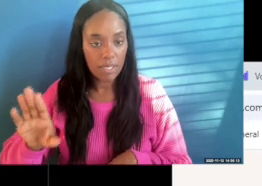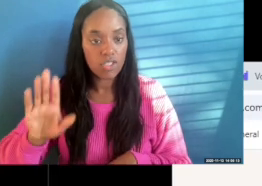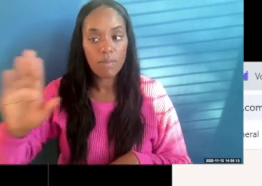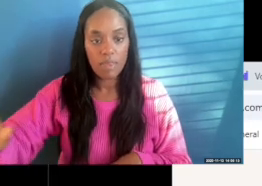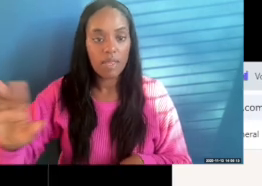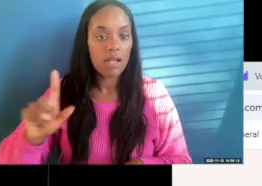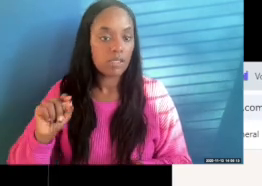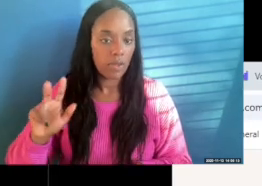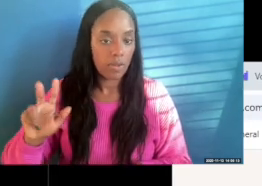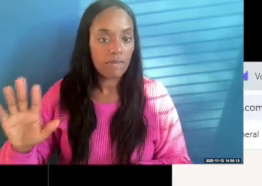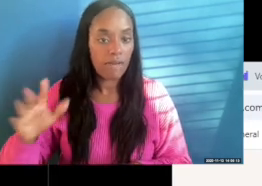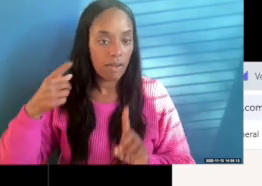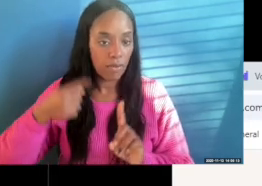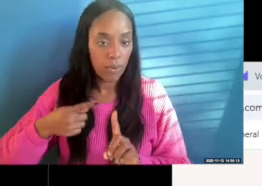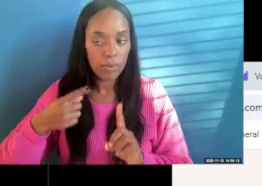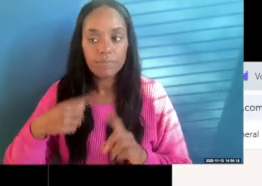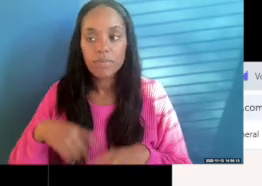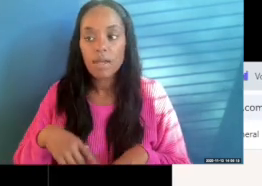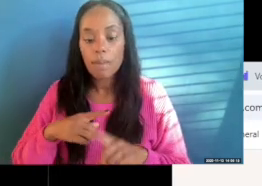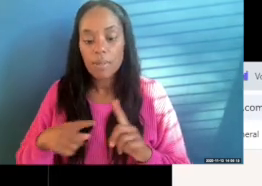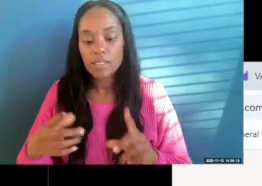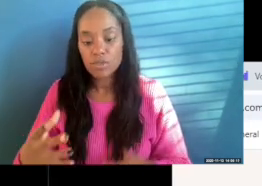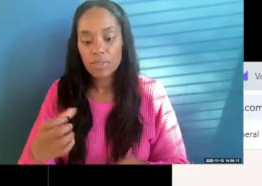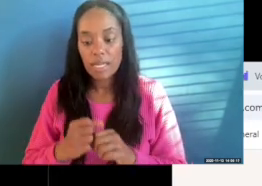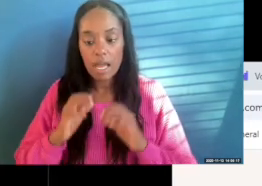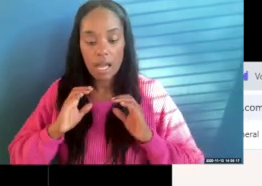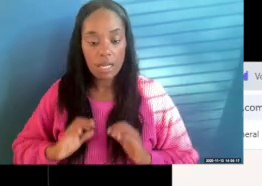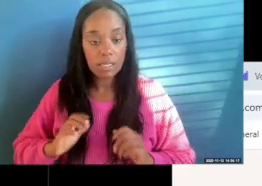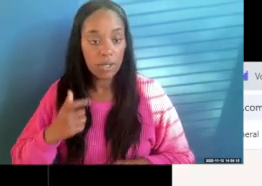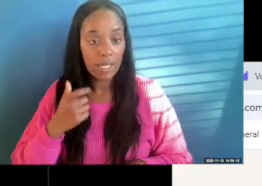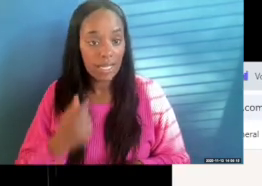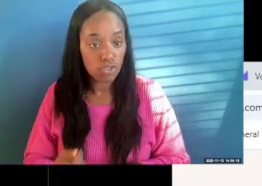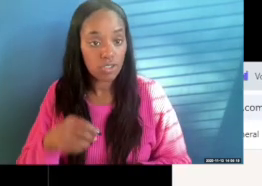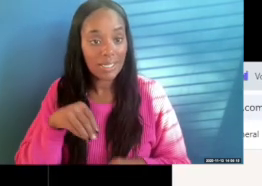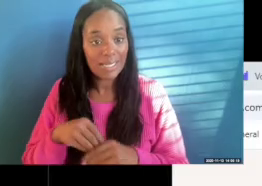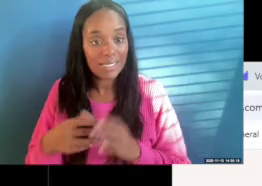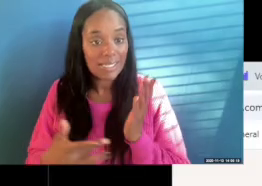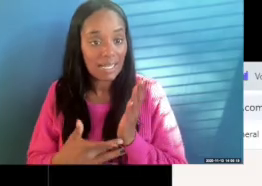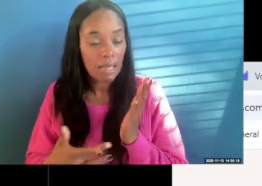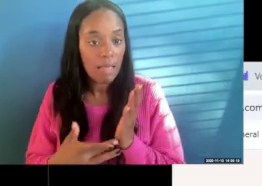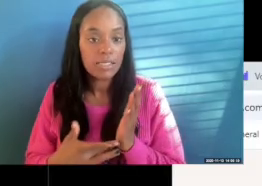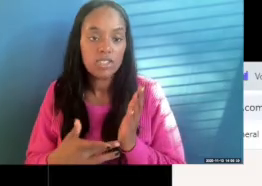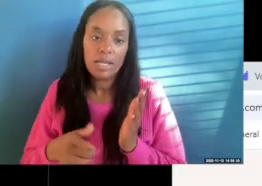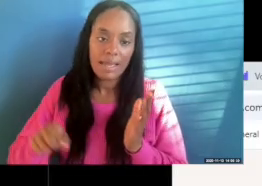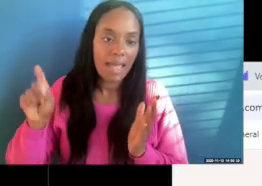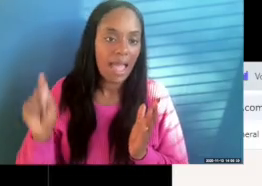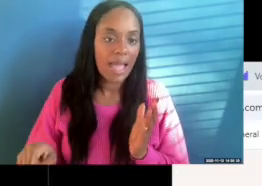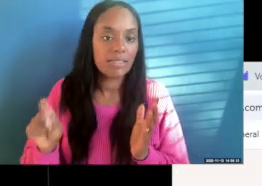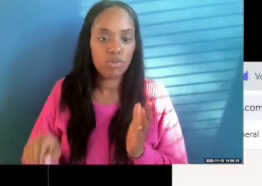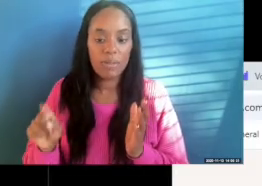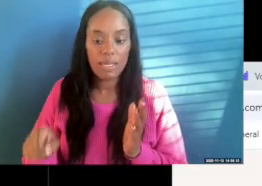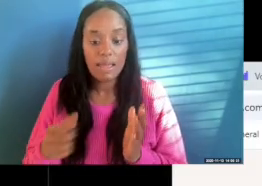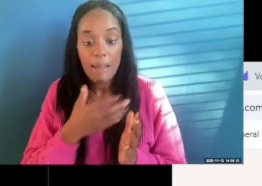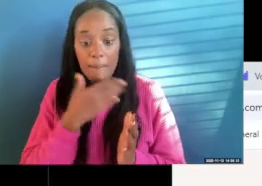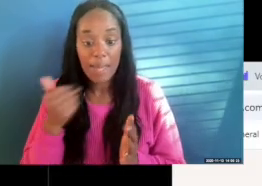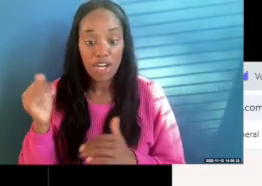it. We've got the 2035 goal has been the governor's push for some time now. We have the Ports of LA and Long Beach with